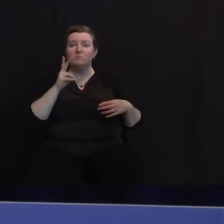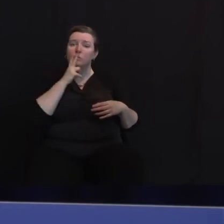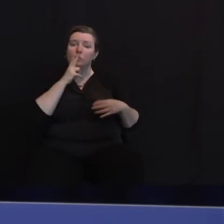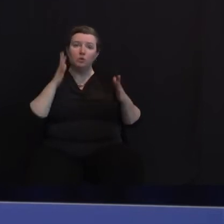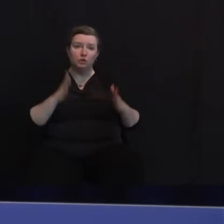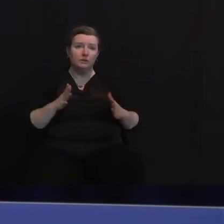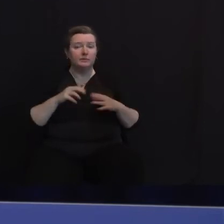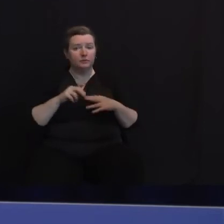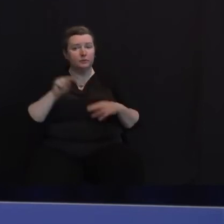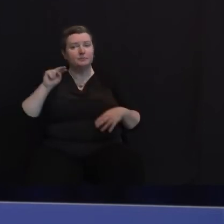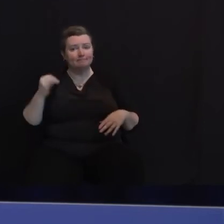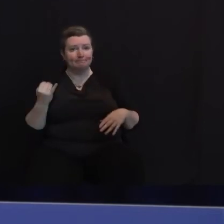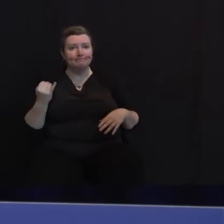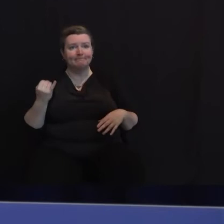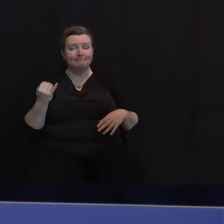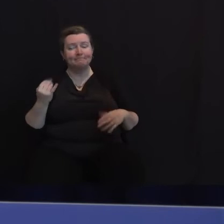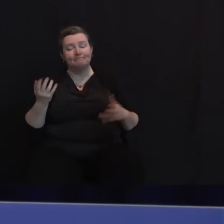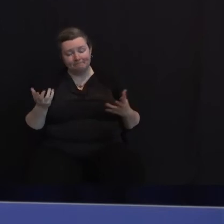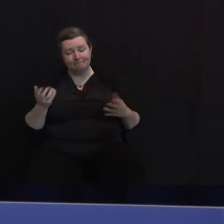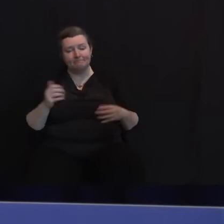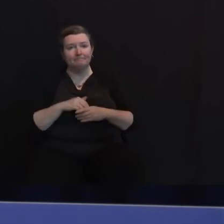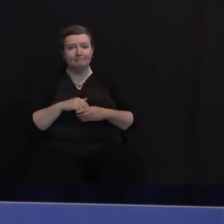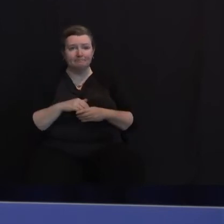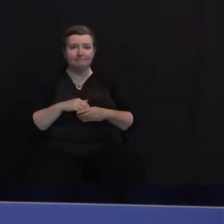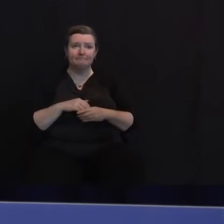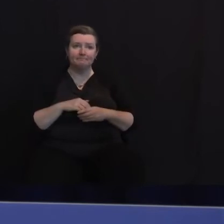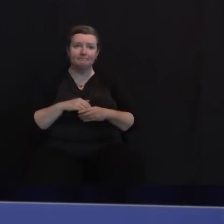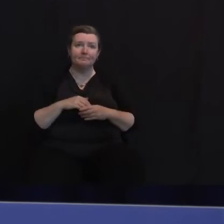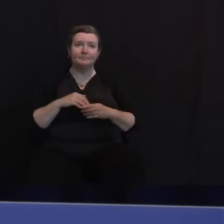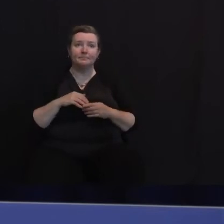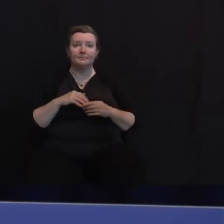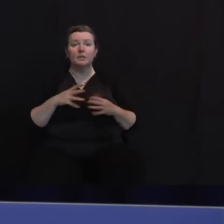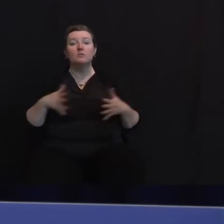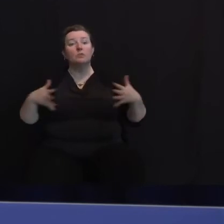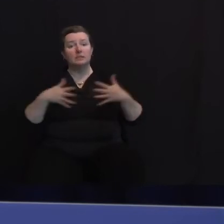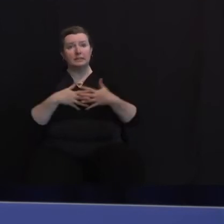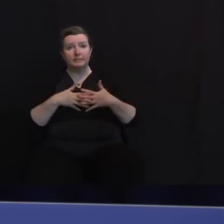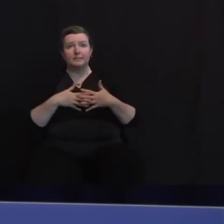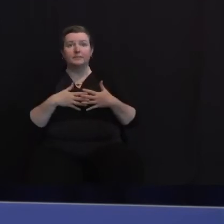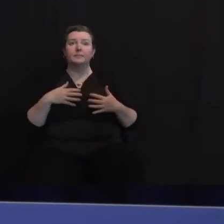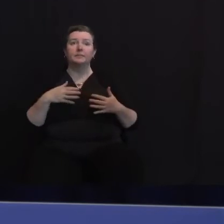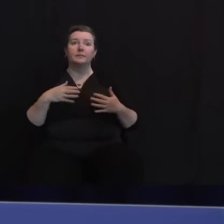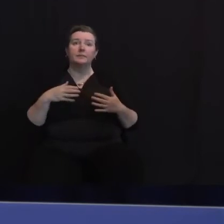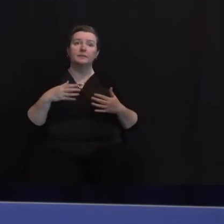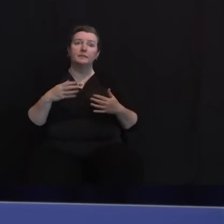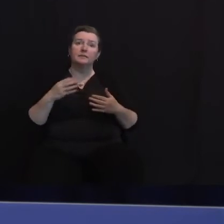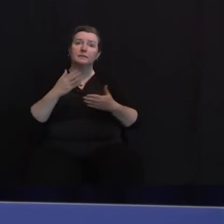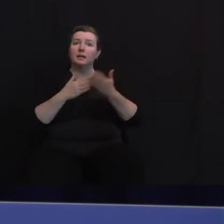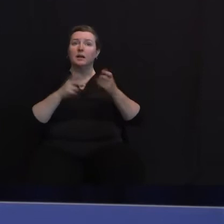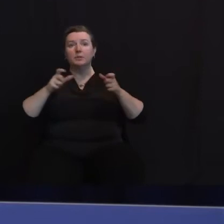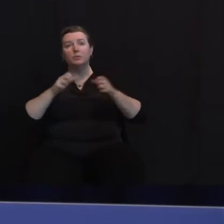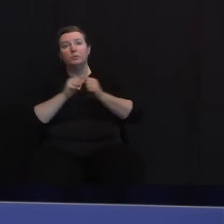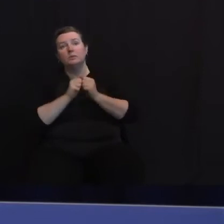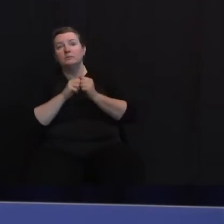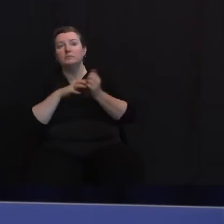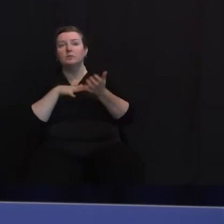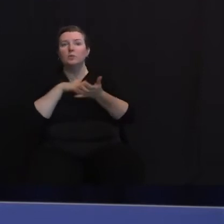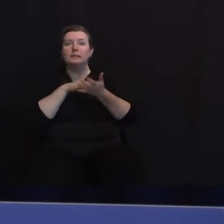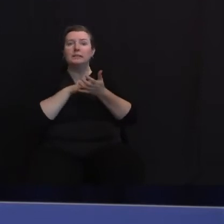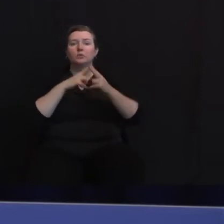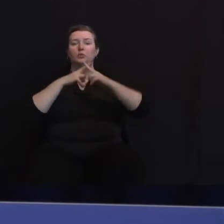category. For individuals who are pregnant and those in an immunocompromised state, a weakened immune